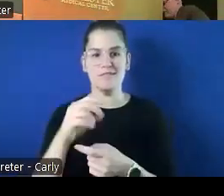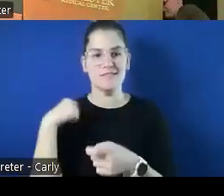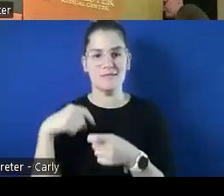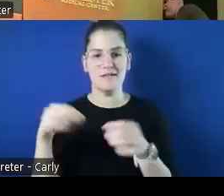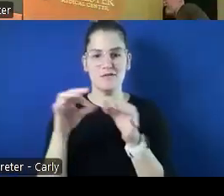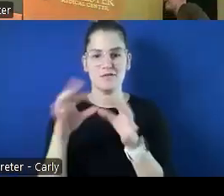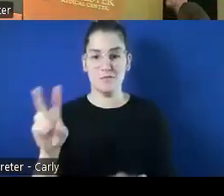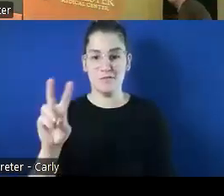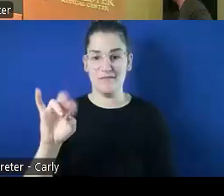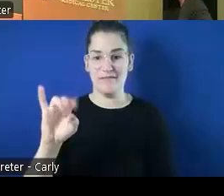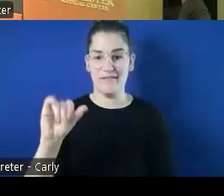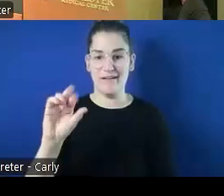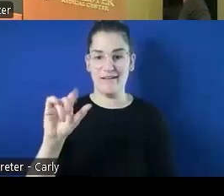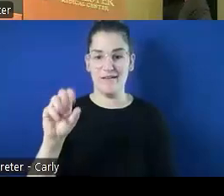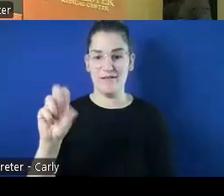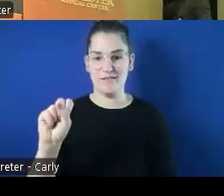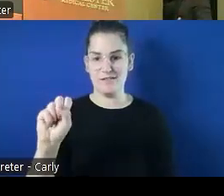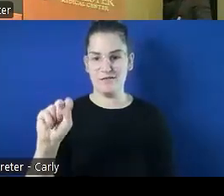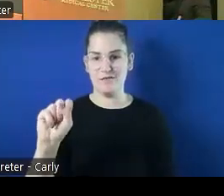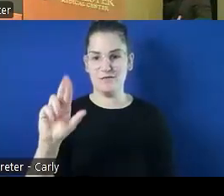Interpreters' Vicarious Trauma.